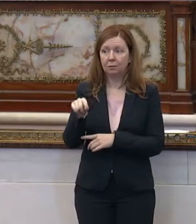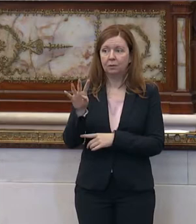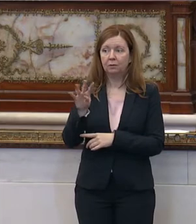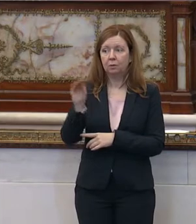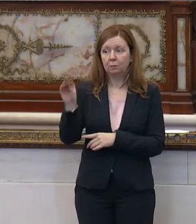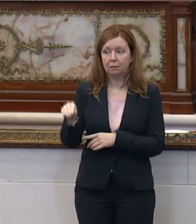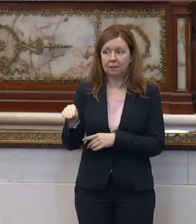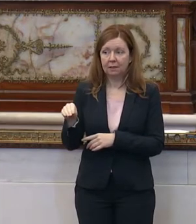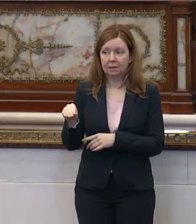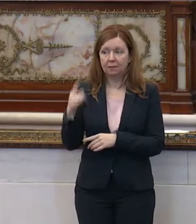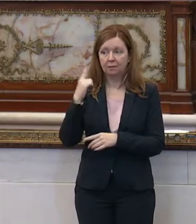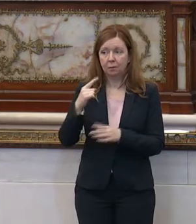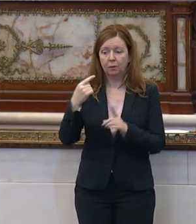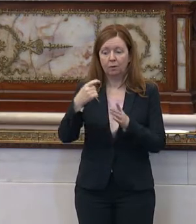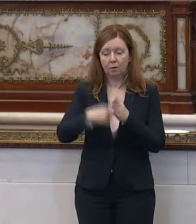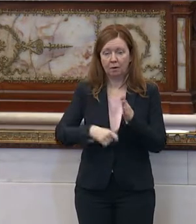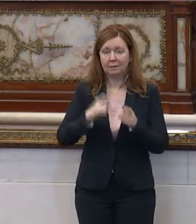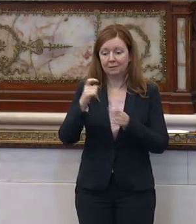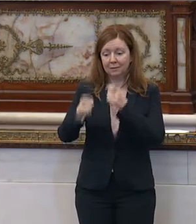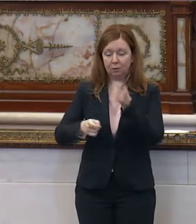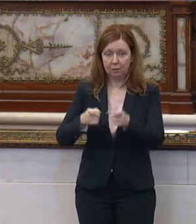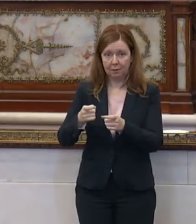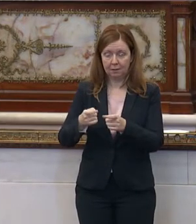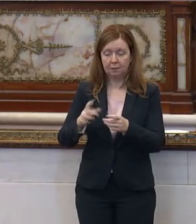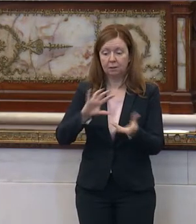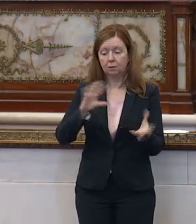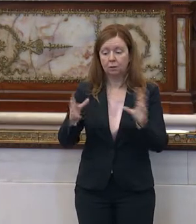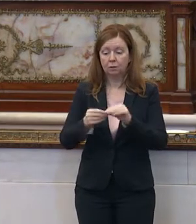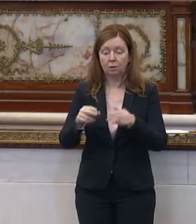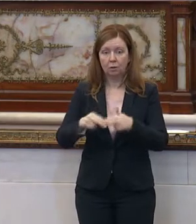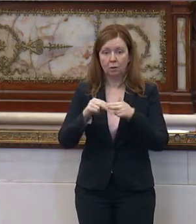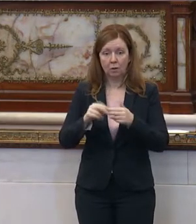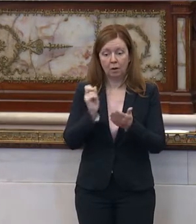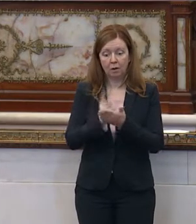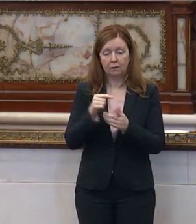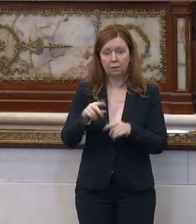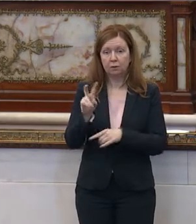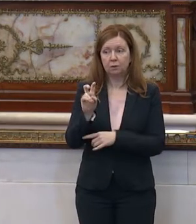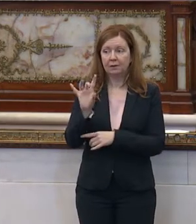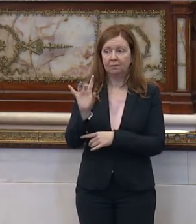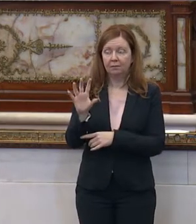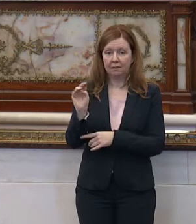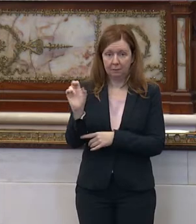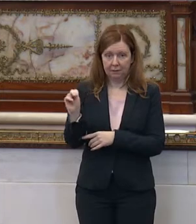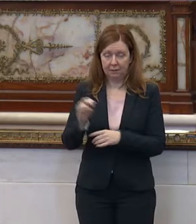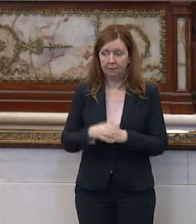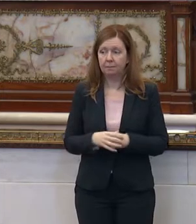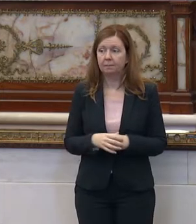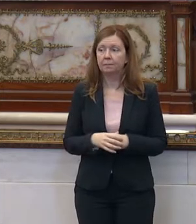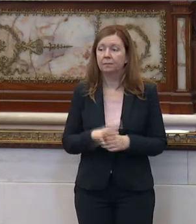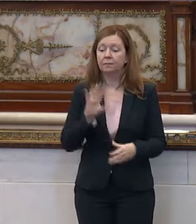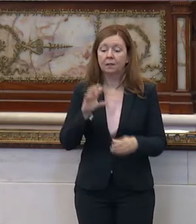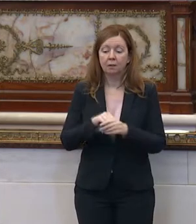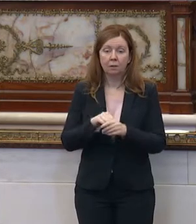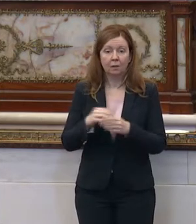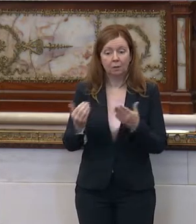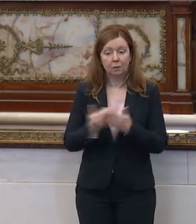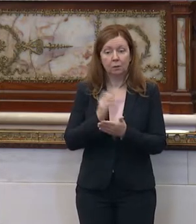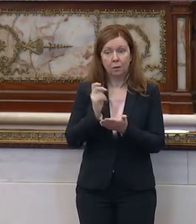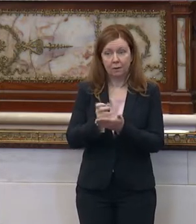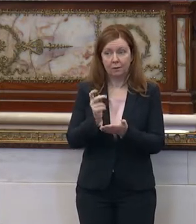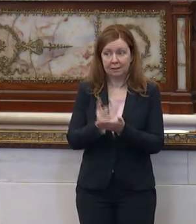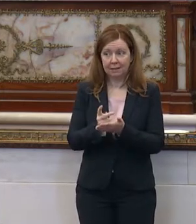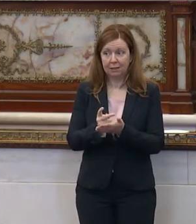3.4% for the cost of issuance, bringing the total loan authorization to $285 million. Included in this new